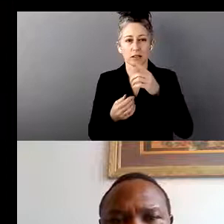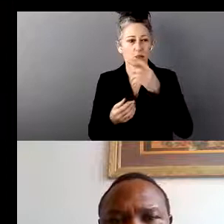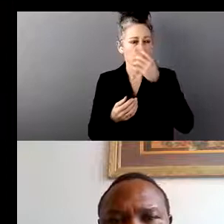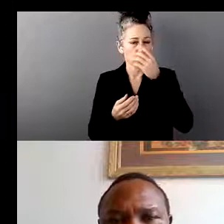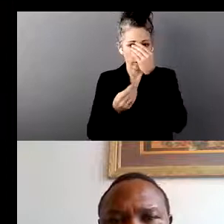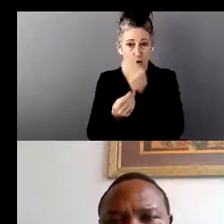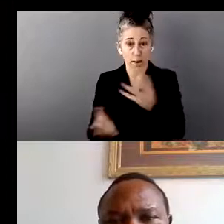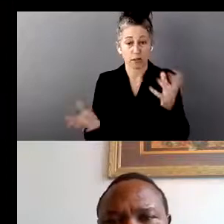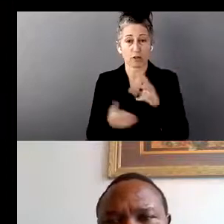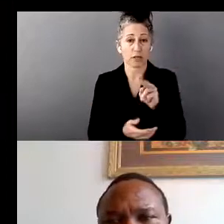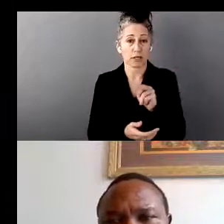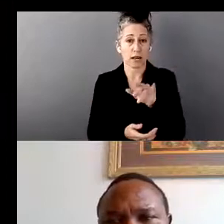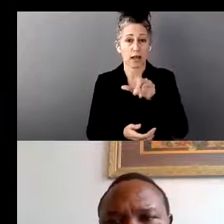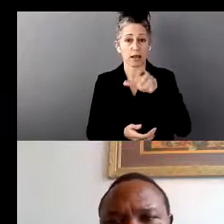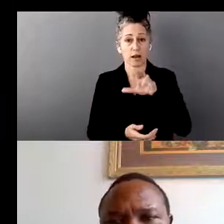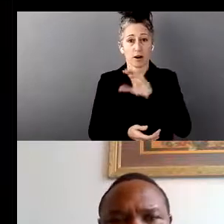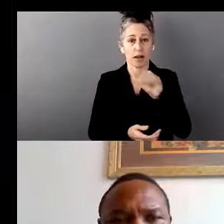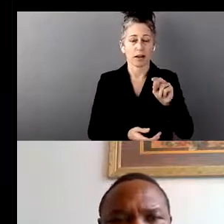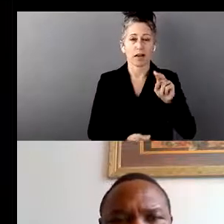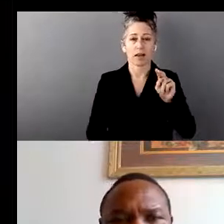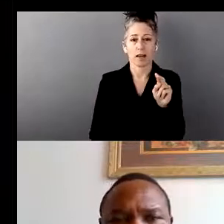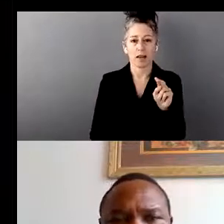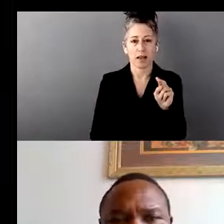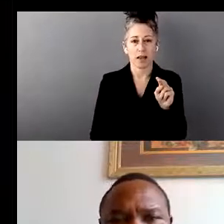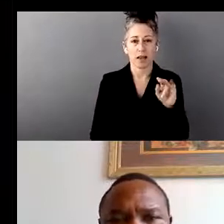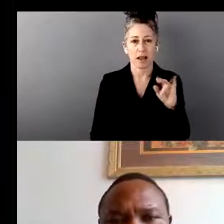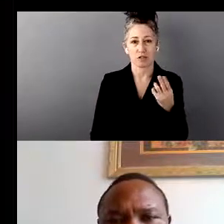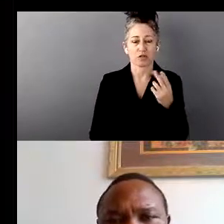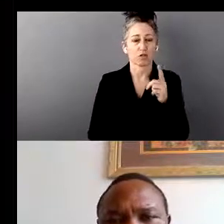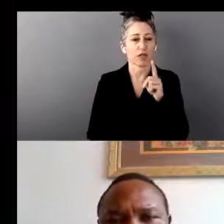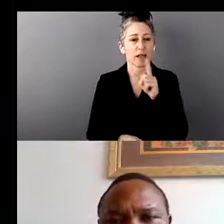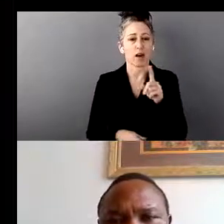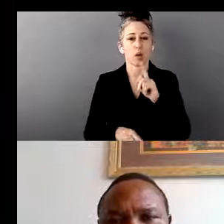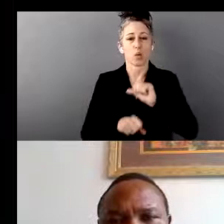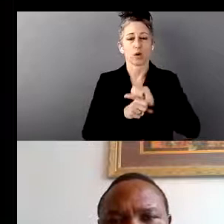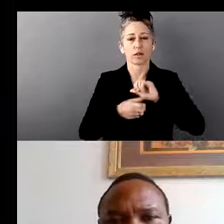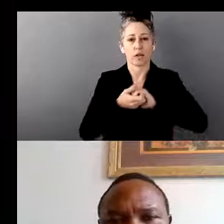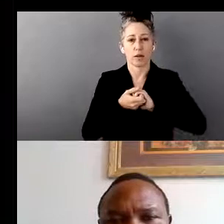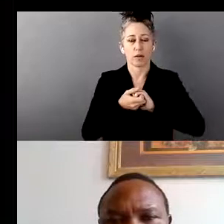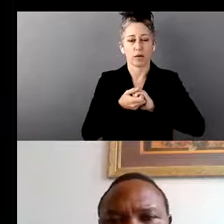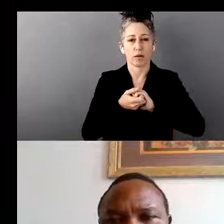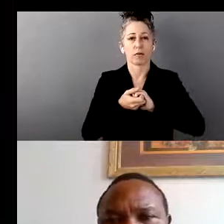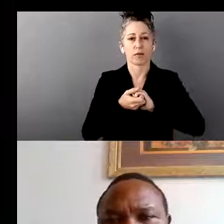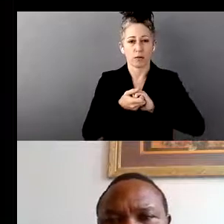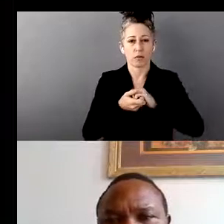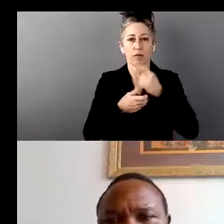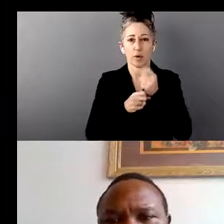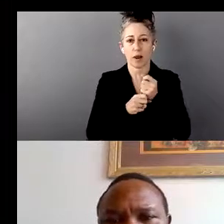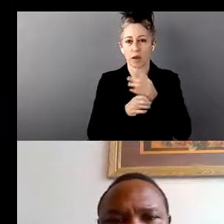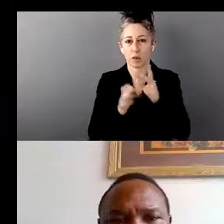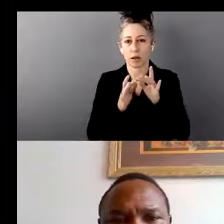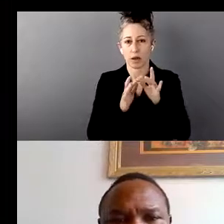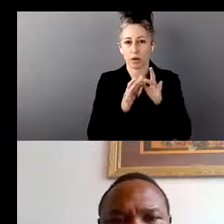NIDILRR, NIH, and other research funding agencies should collaboratively fund an annual network conference to